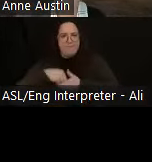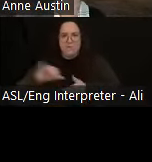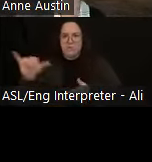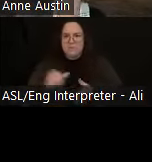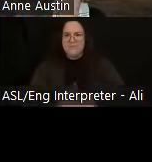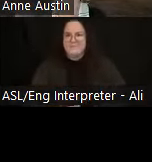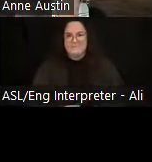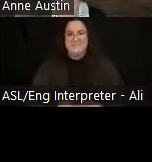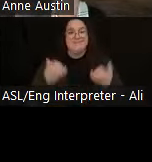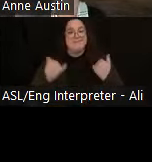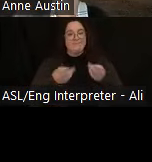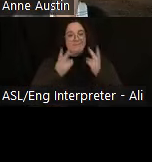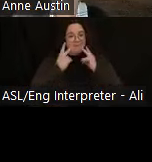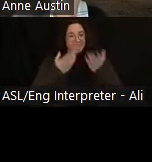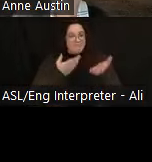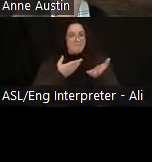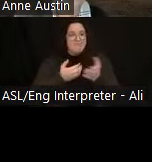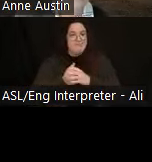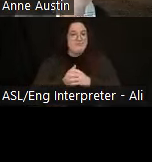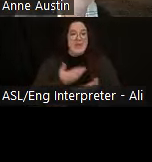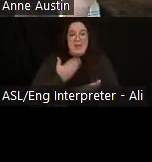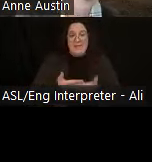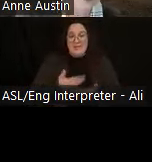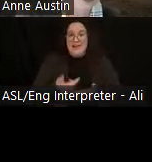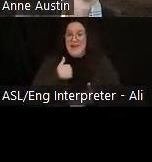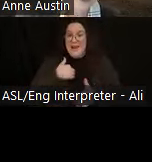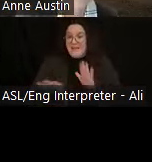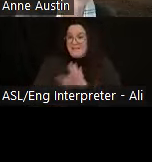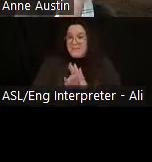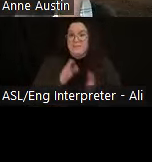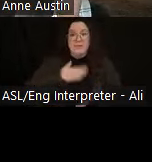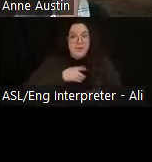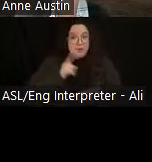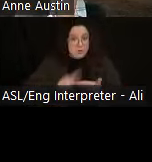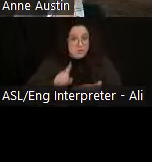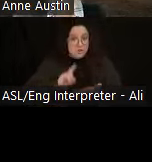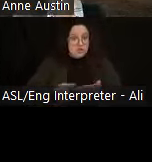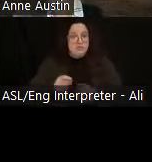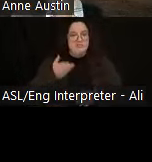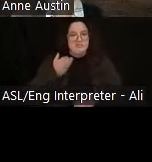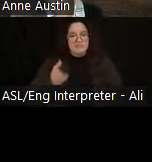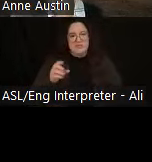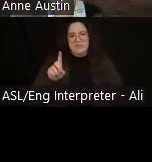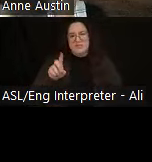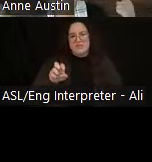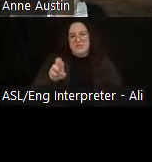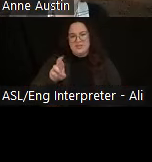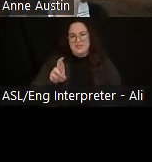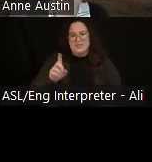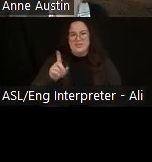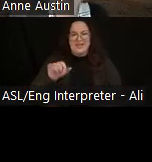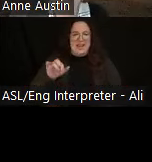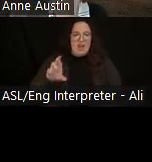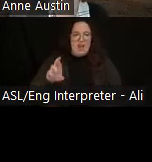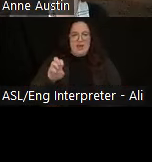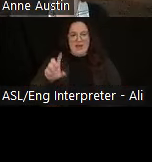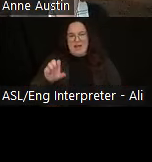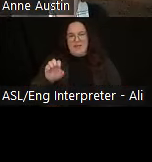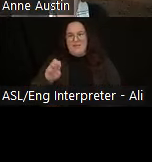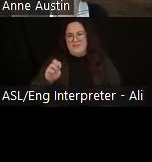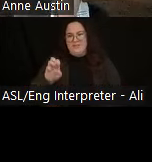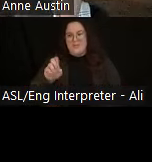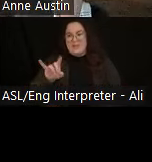brings us to the evidence that I have found in my research at the site of Deir el-Medina. Deir el-Medina is pictured in my background.